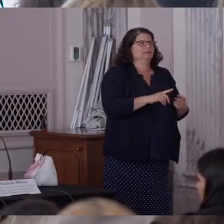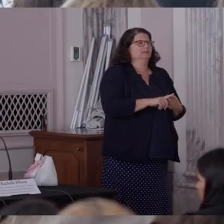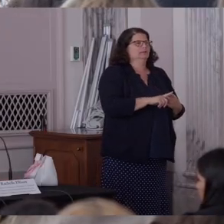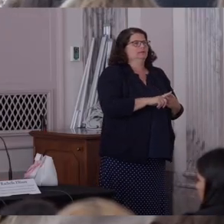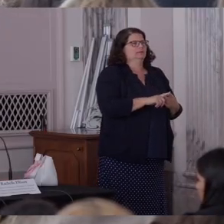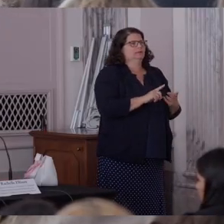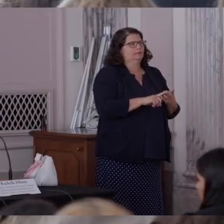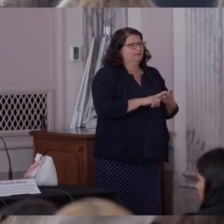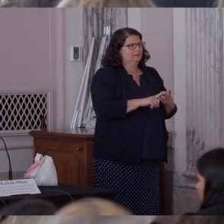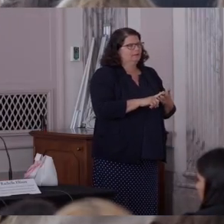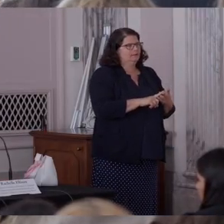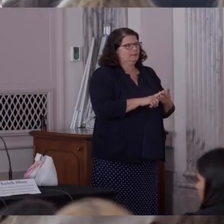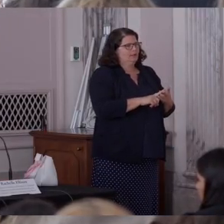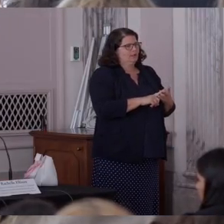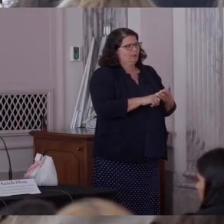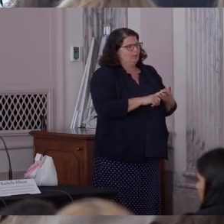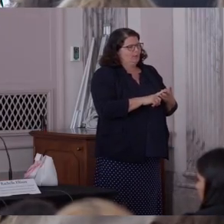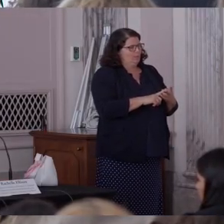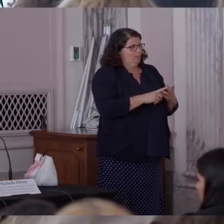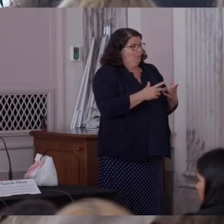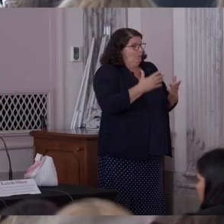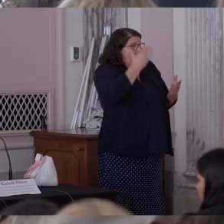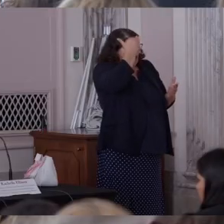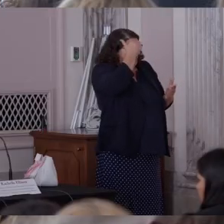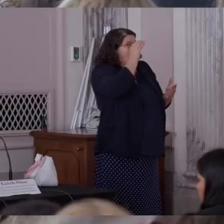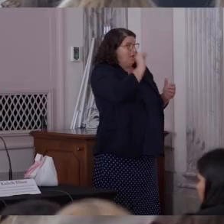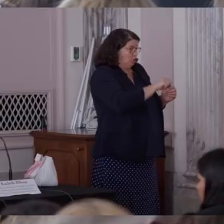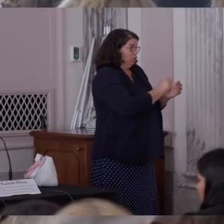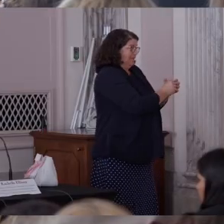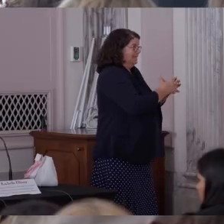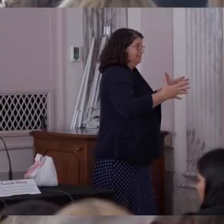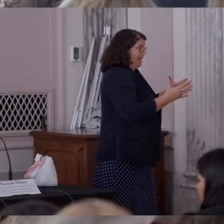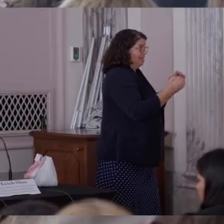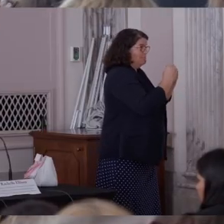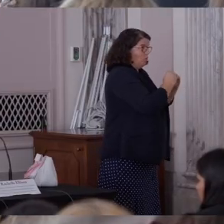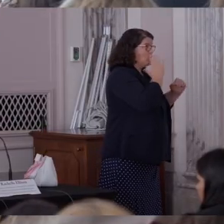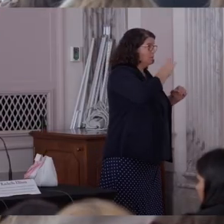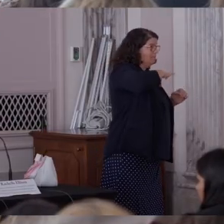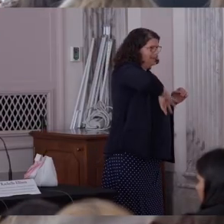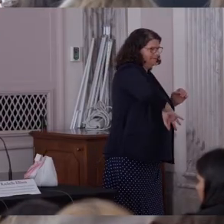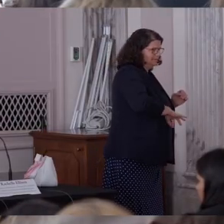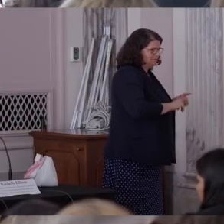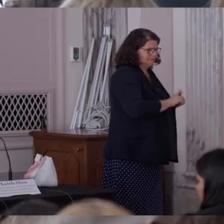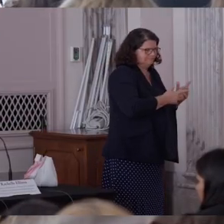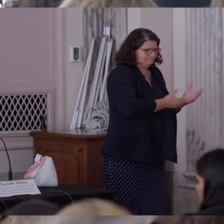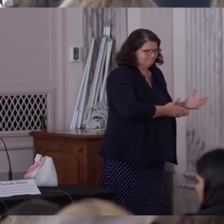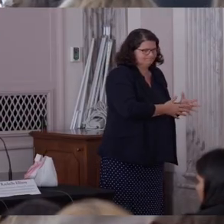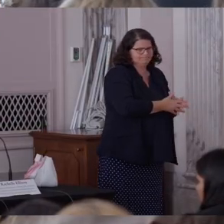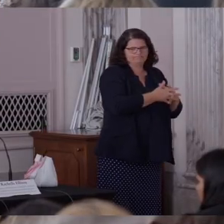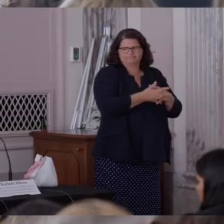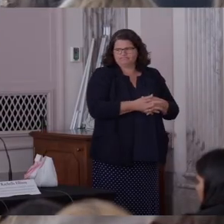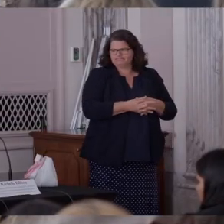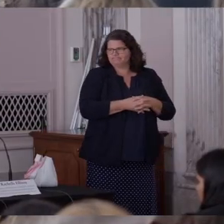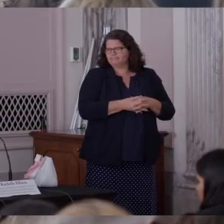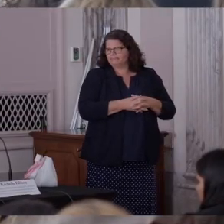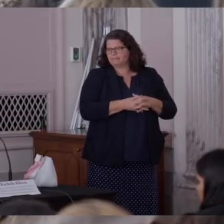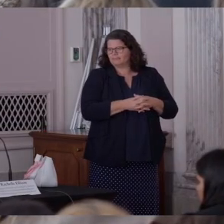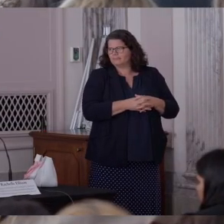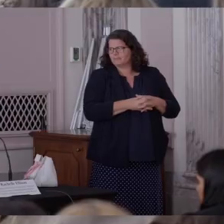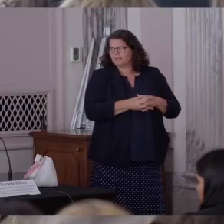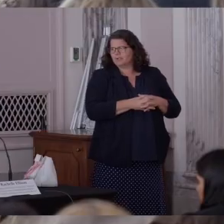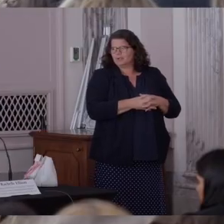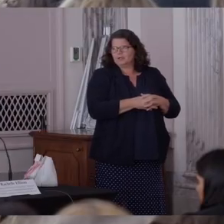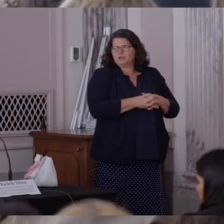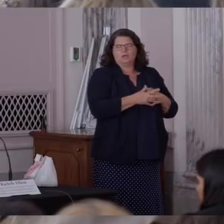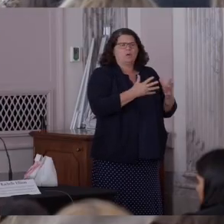be expanded further and others could benefit from it. Dr. McGuire, can you tell us a little bit about what happens to disability